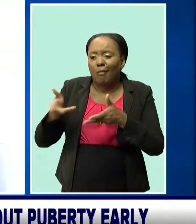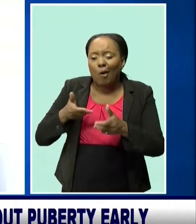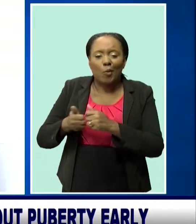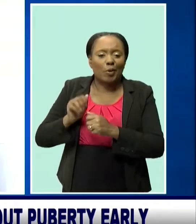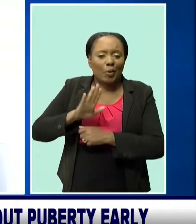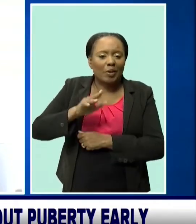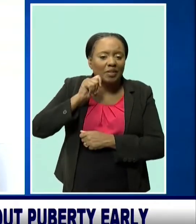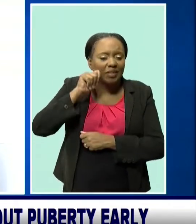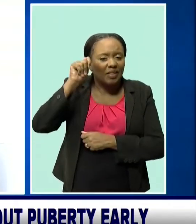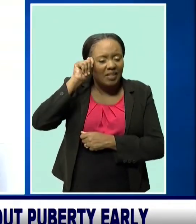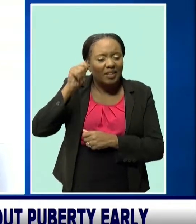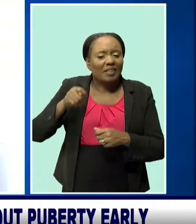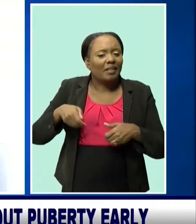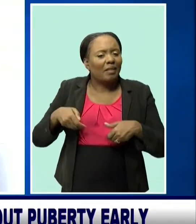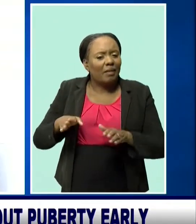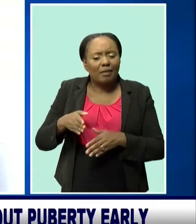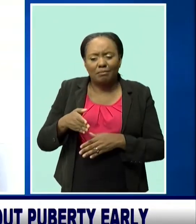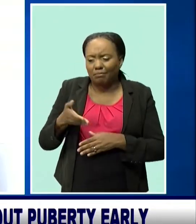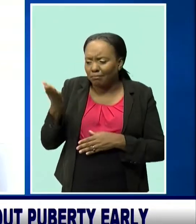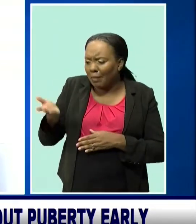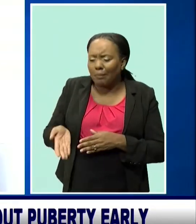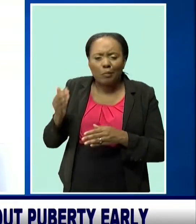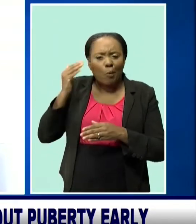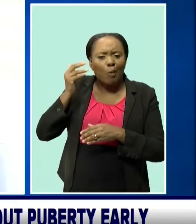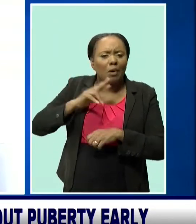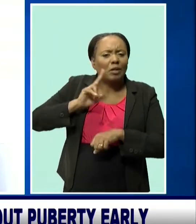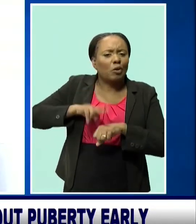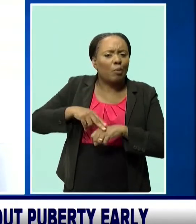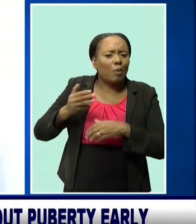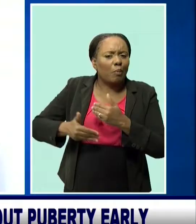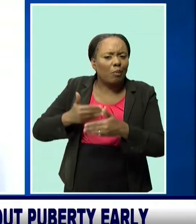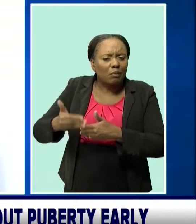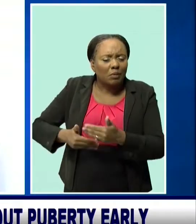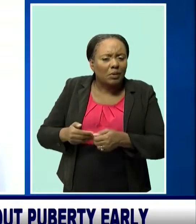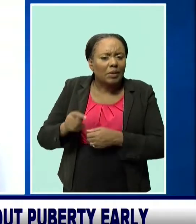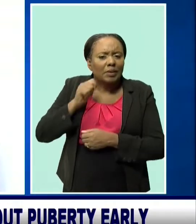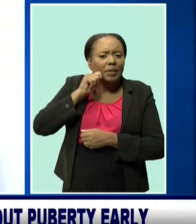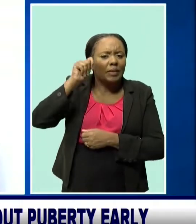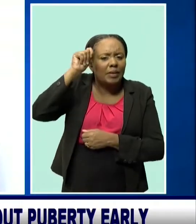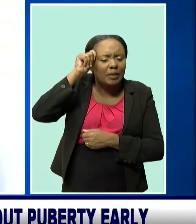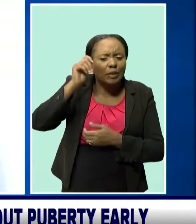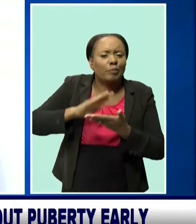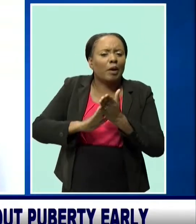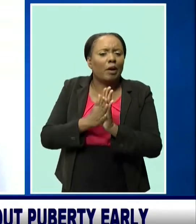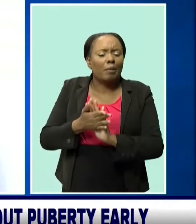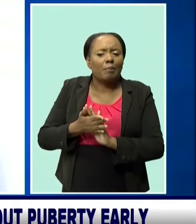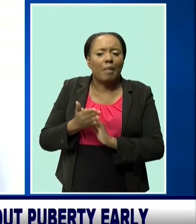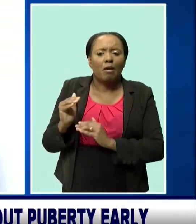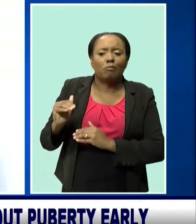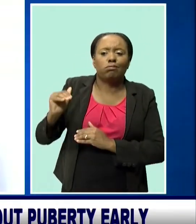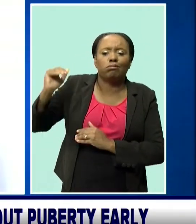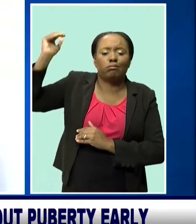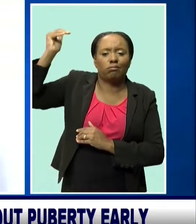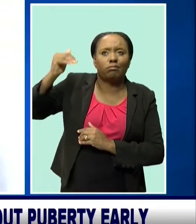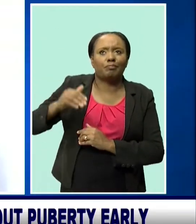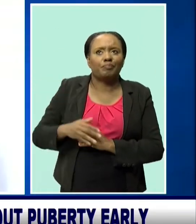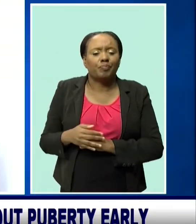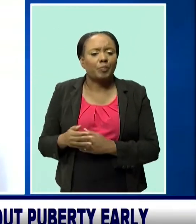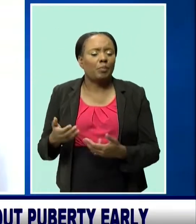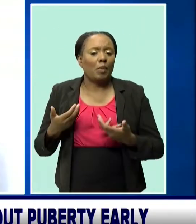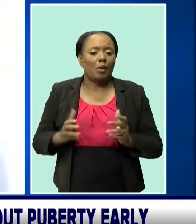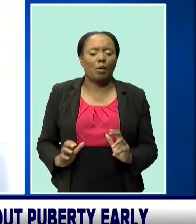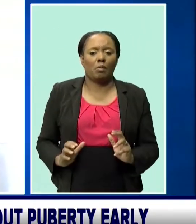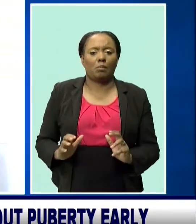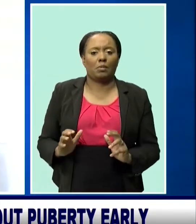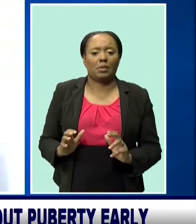and let them know it's a normal process, so that it should not be a mystery to them. And the other part of it is you don't want them getting information from